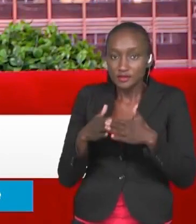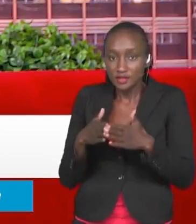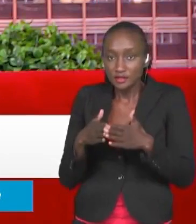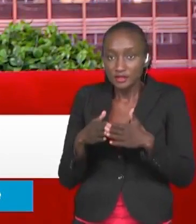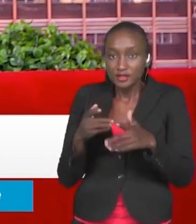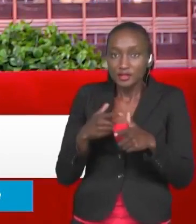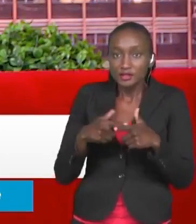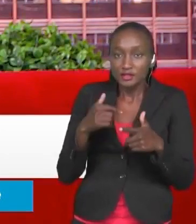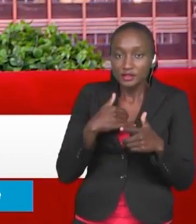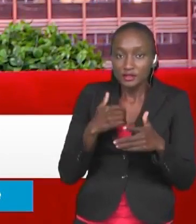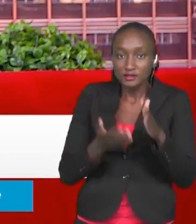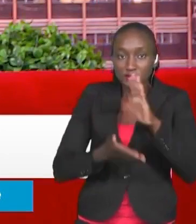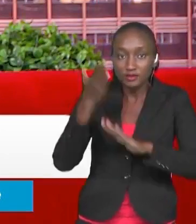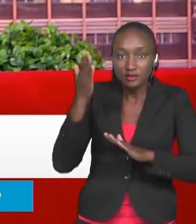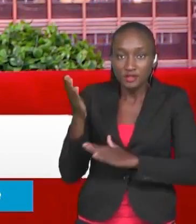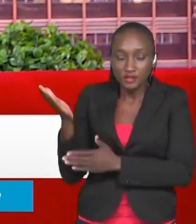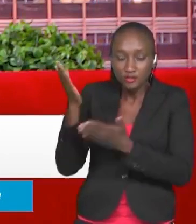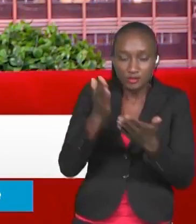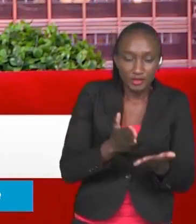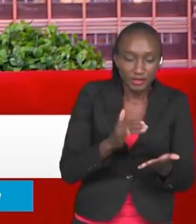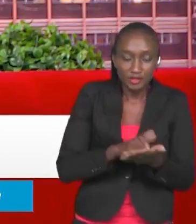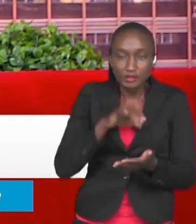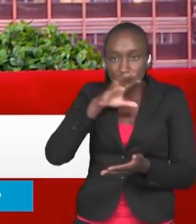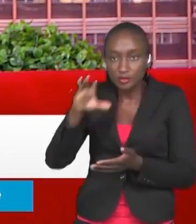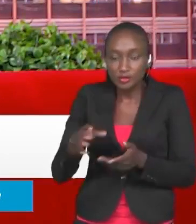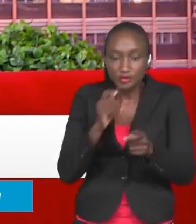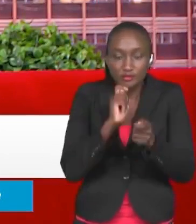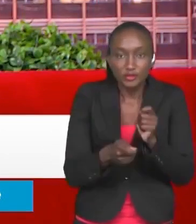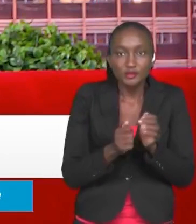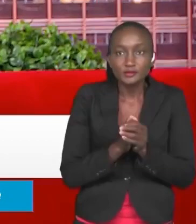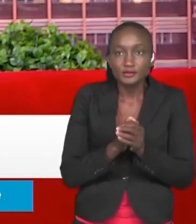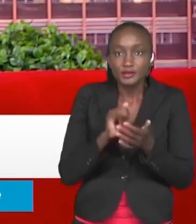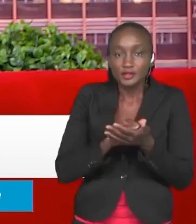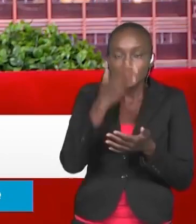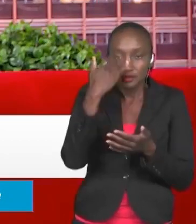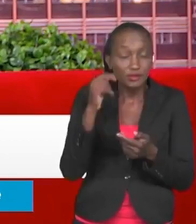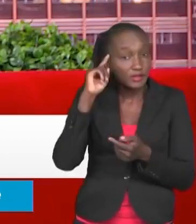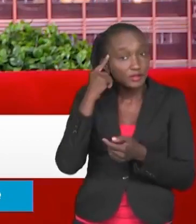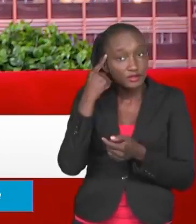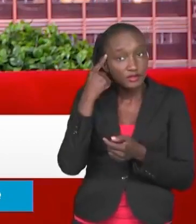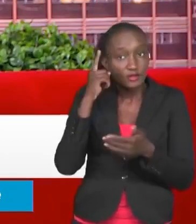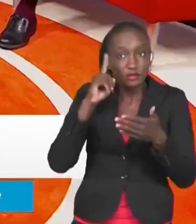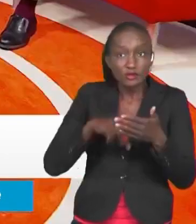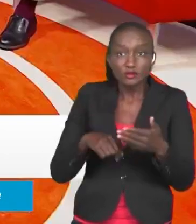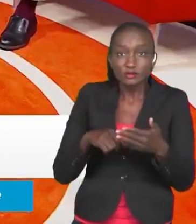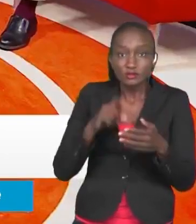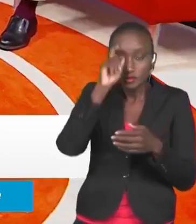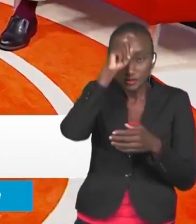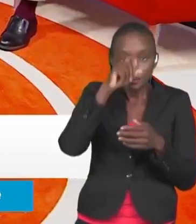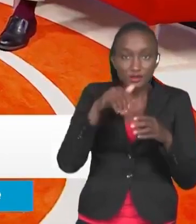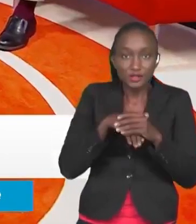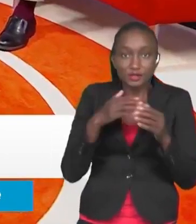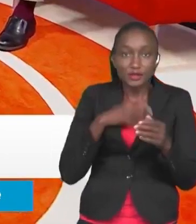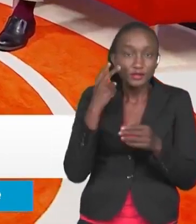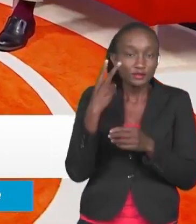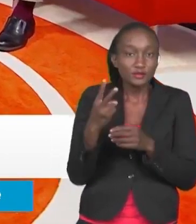that rush to bring this boy to justice. Mm-hmm. So that is why I think what would be wise, in my